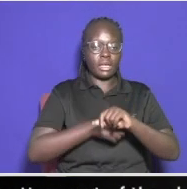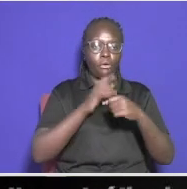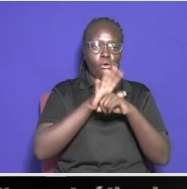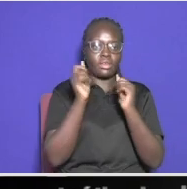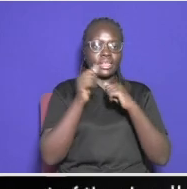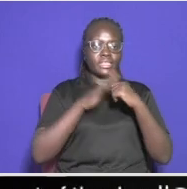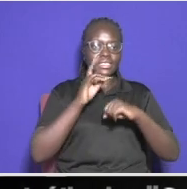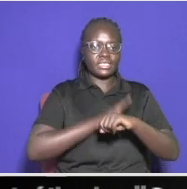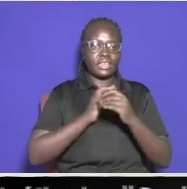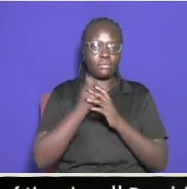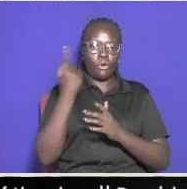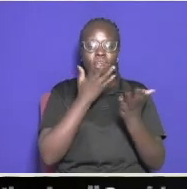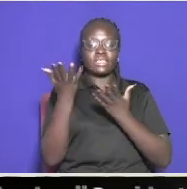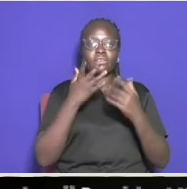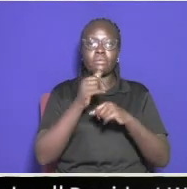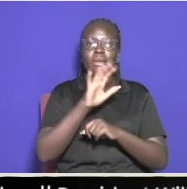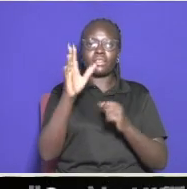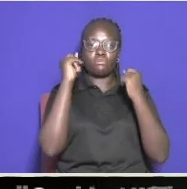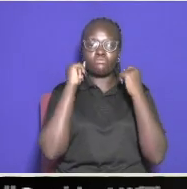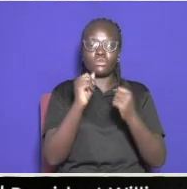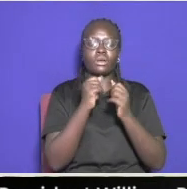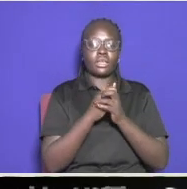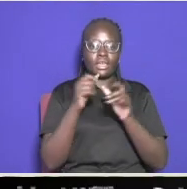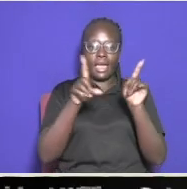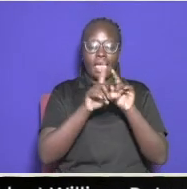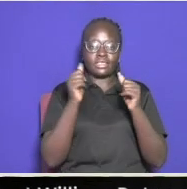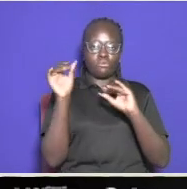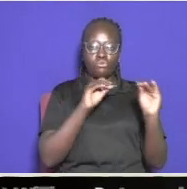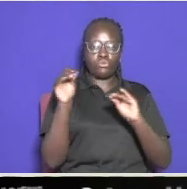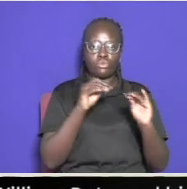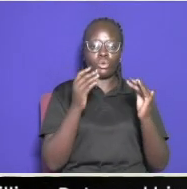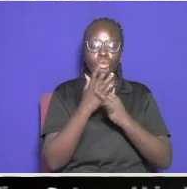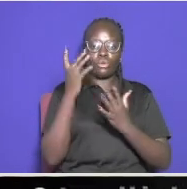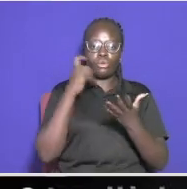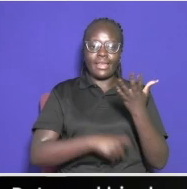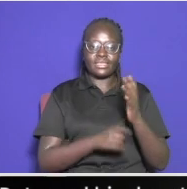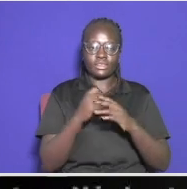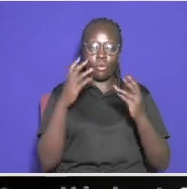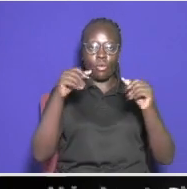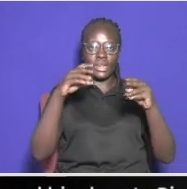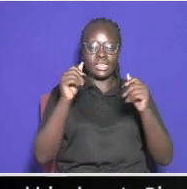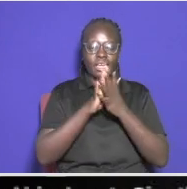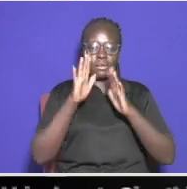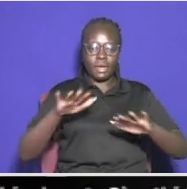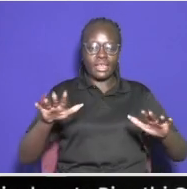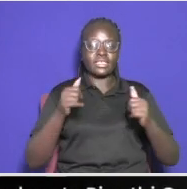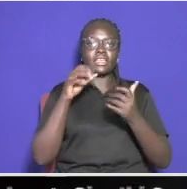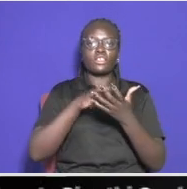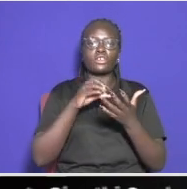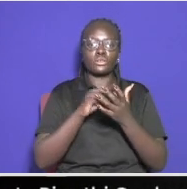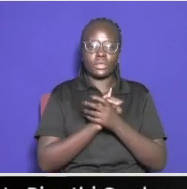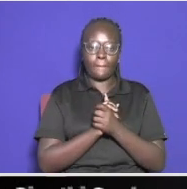season, only served to make them even stronger as they navigated the pricing, quality and marketing issues. When COVID